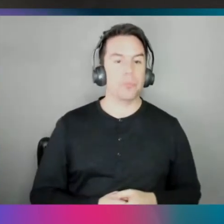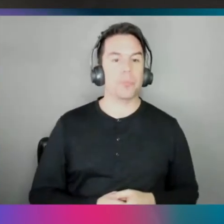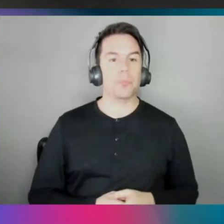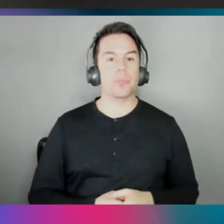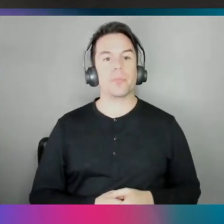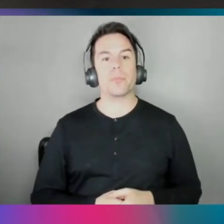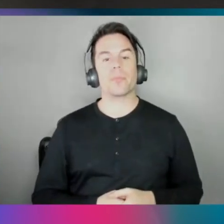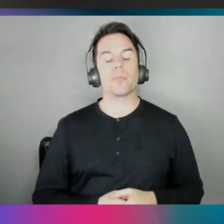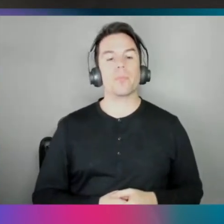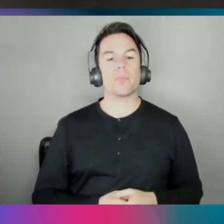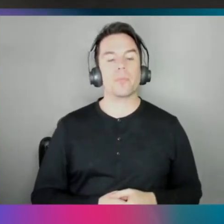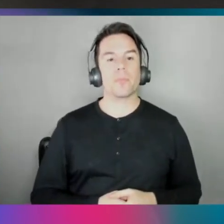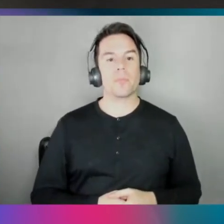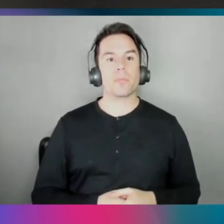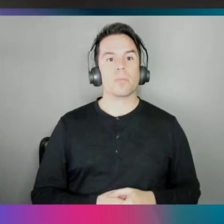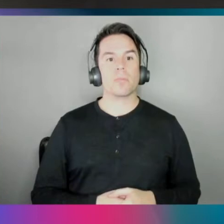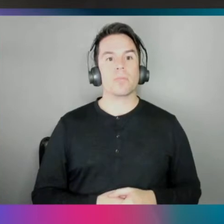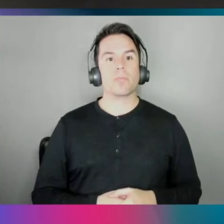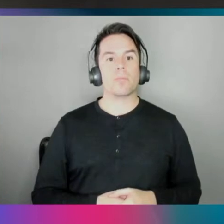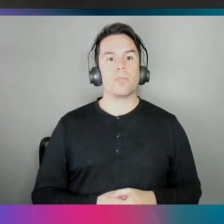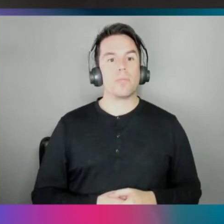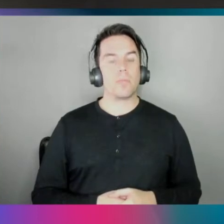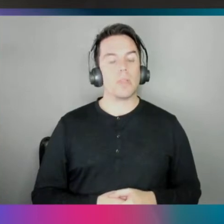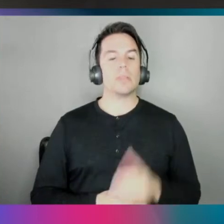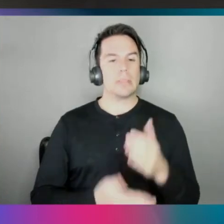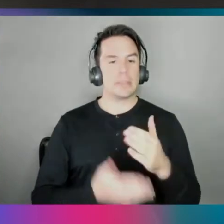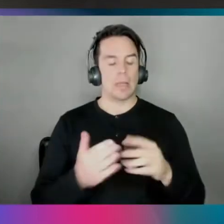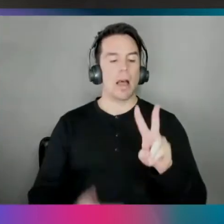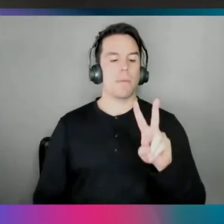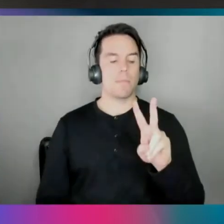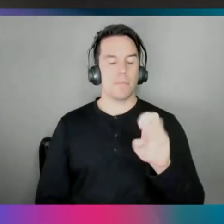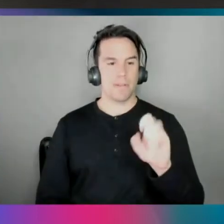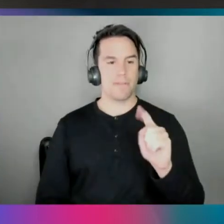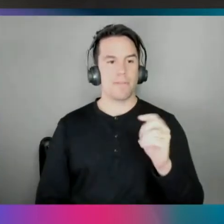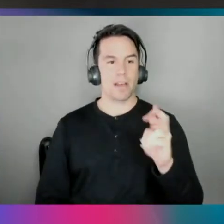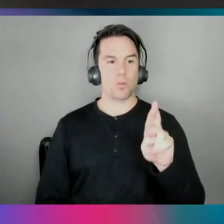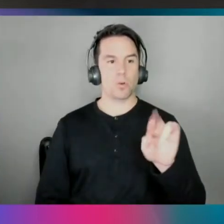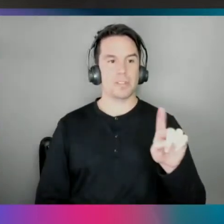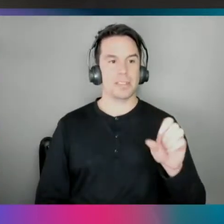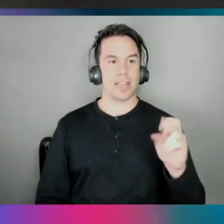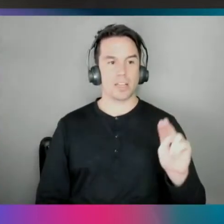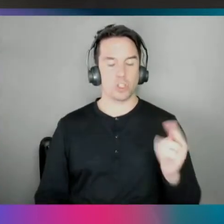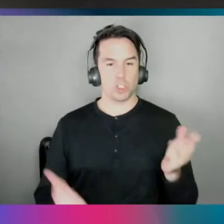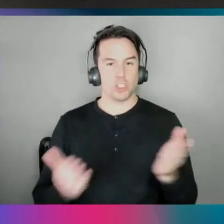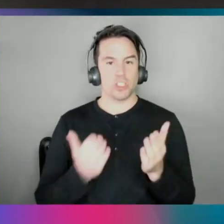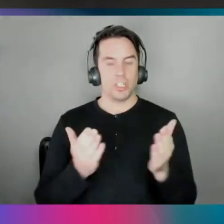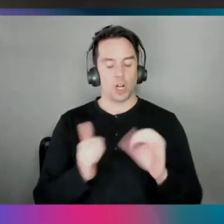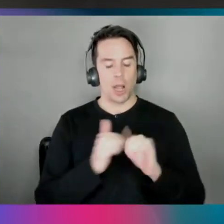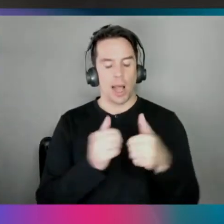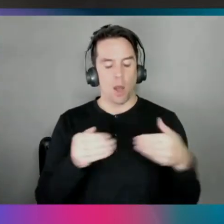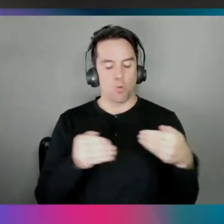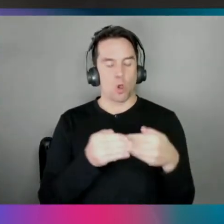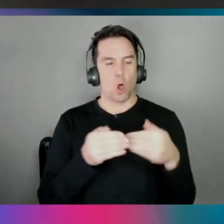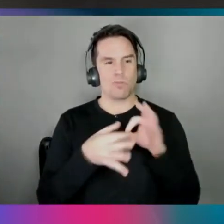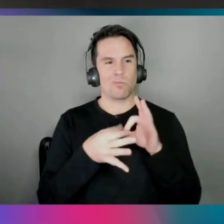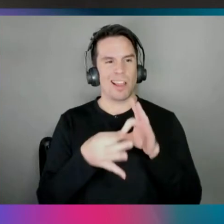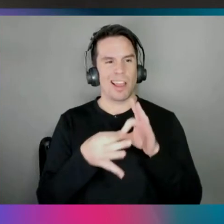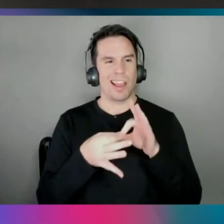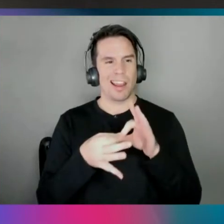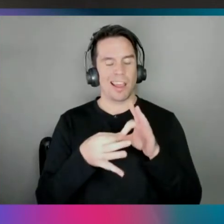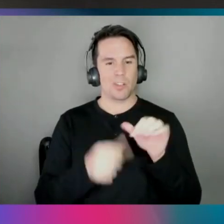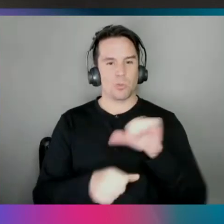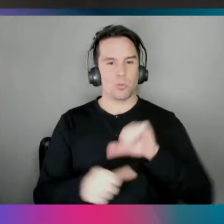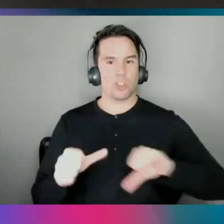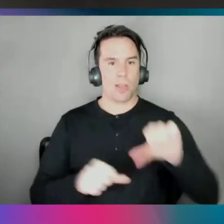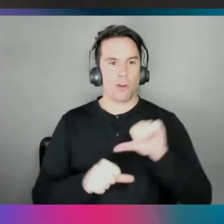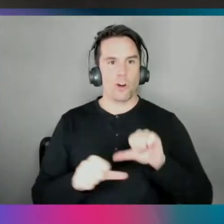Creating another one, we're kind of doing some vectorization here with the how close they are to relate to each other, and then their descriptions